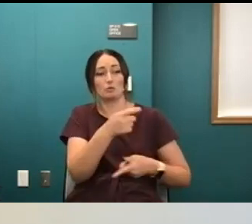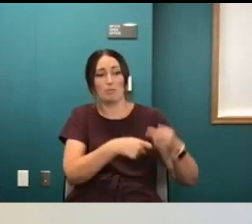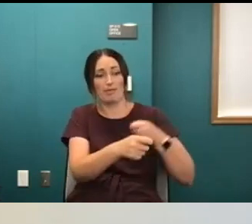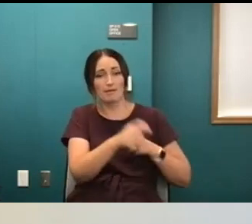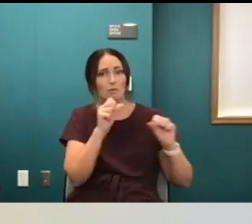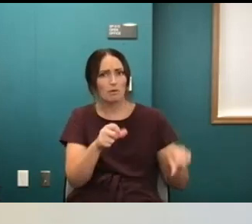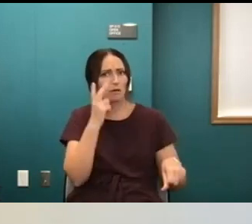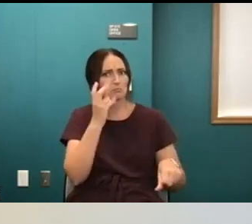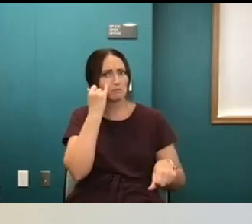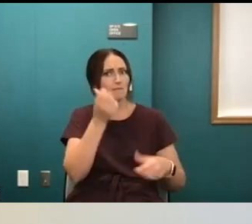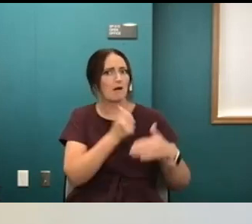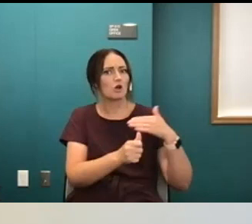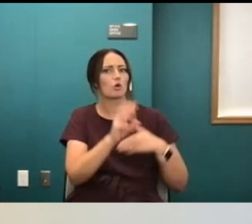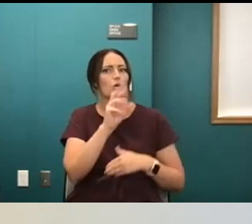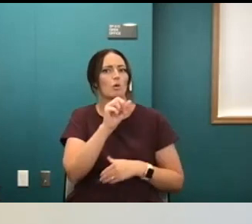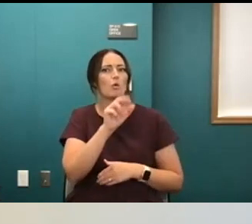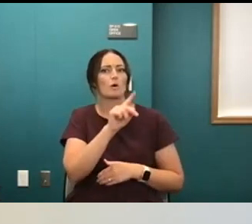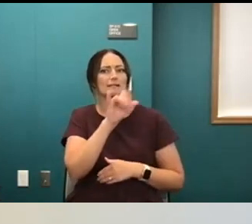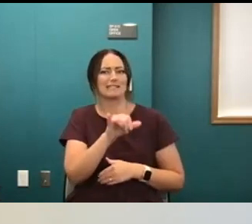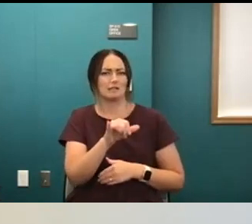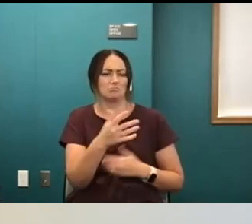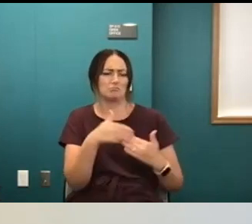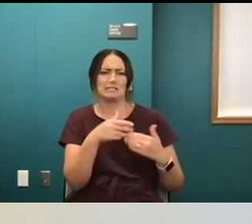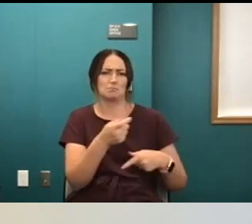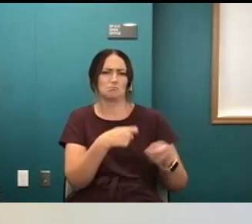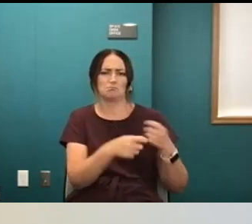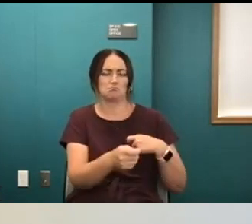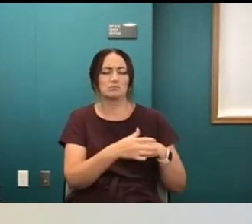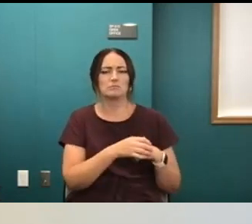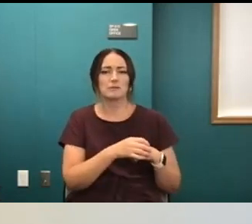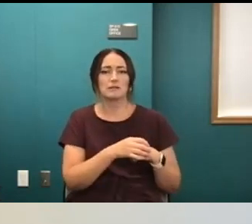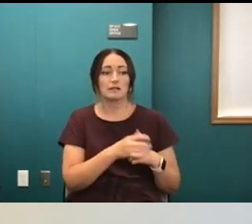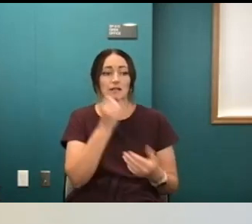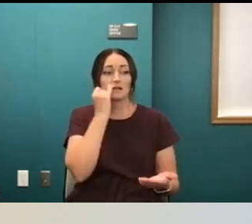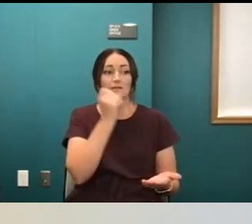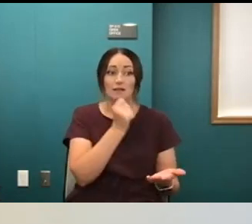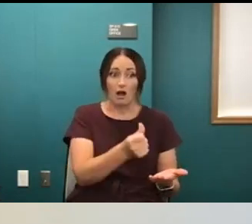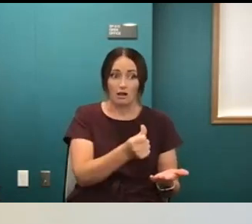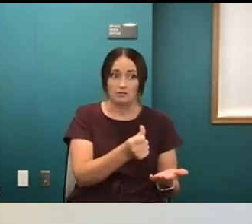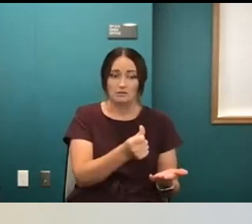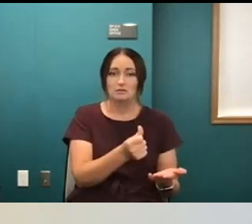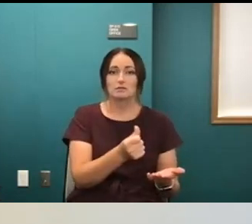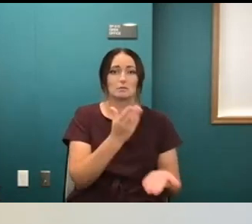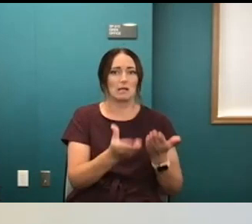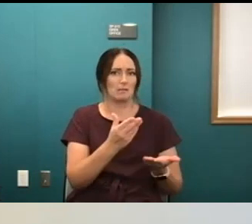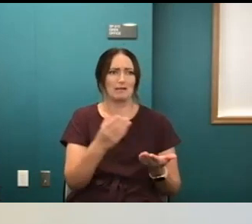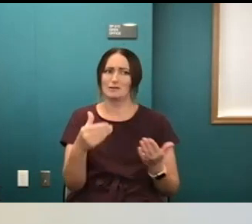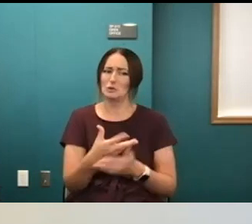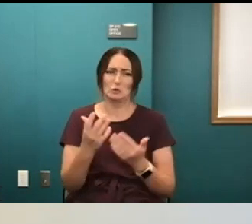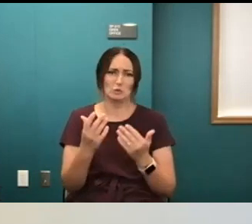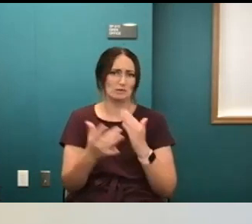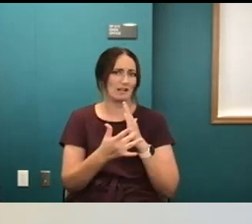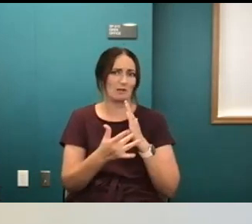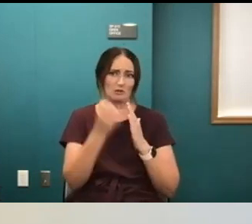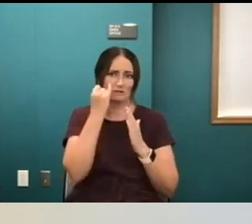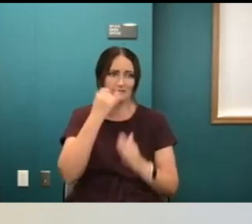see if it's still under warranty, and if so, easily replace it. If not, potentially get them into new technology if they're eligible for that. But the